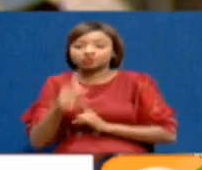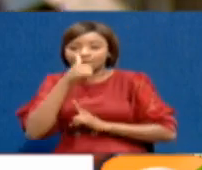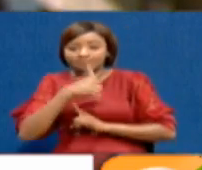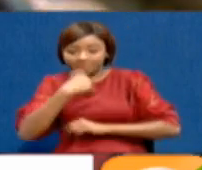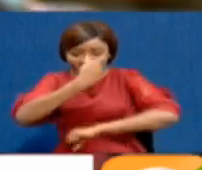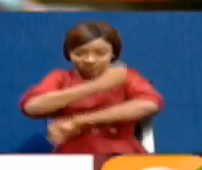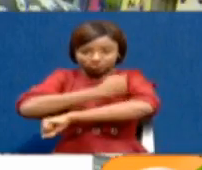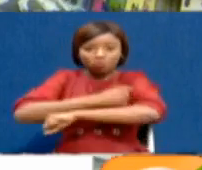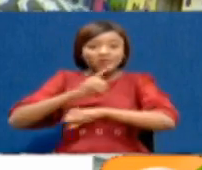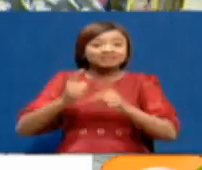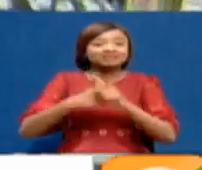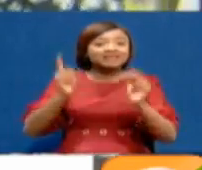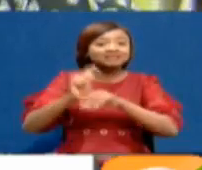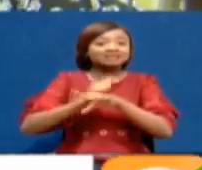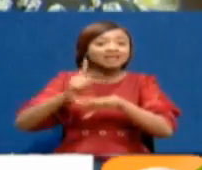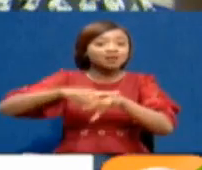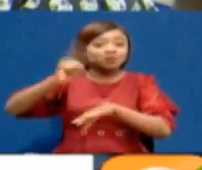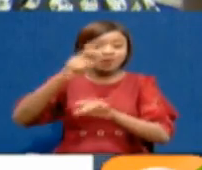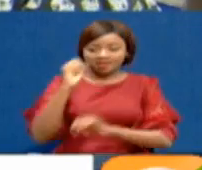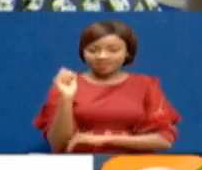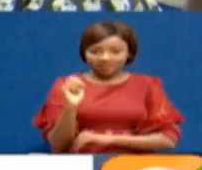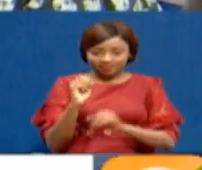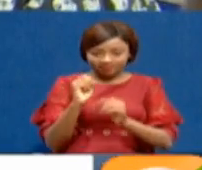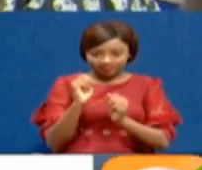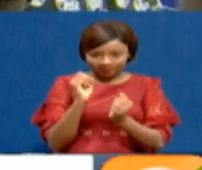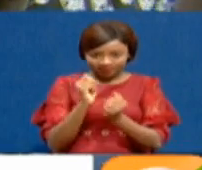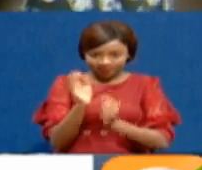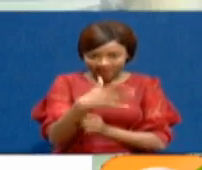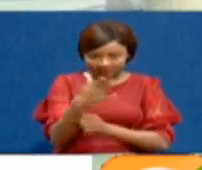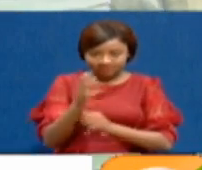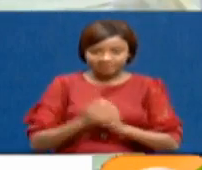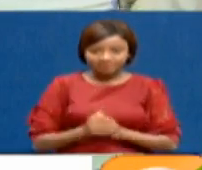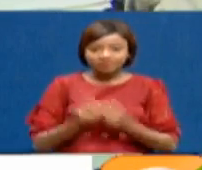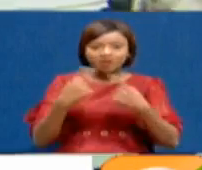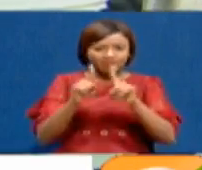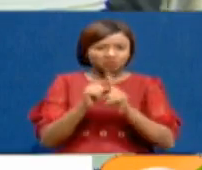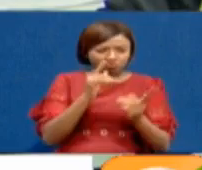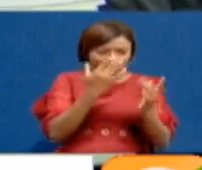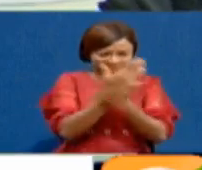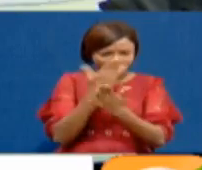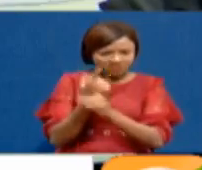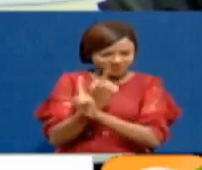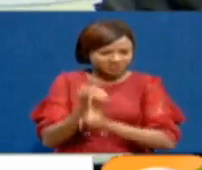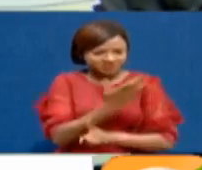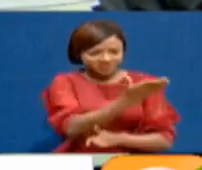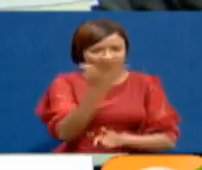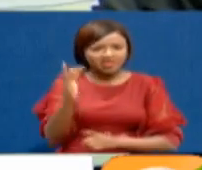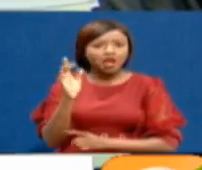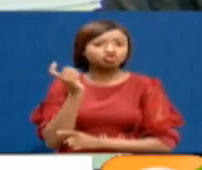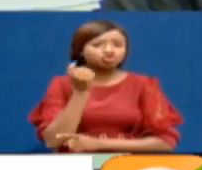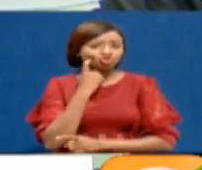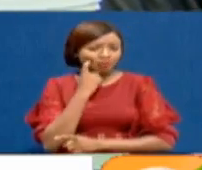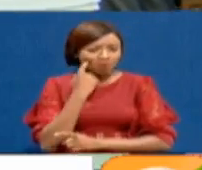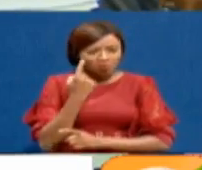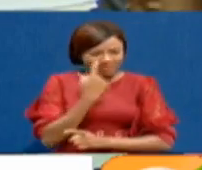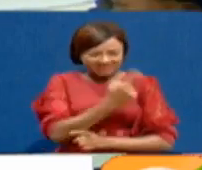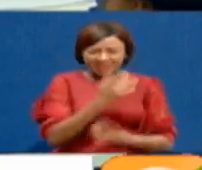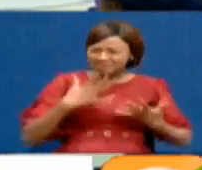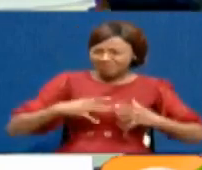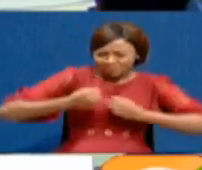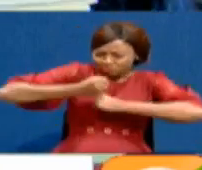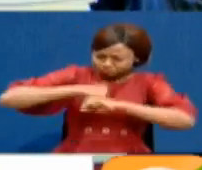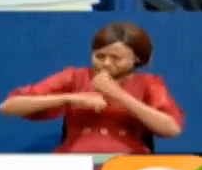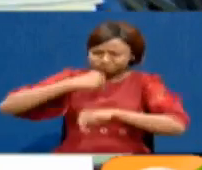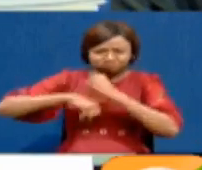curriculum from Thursday. And just like other many shops where books and stationery are being sold, inside here it's a beehive of